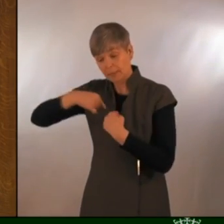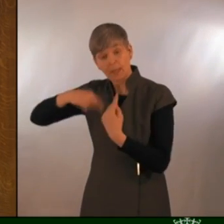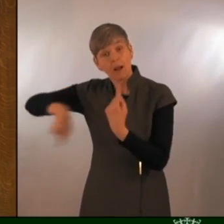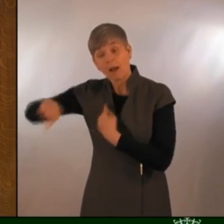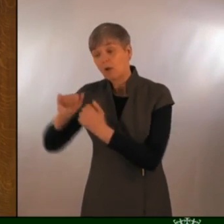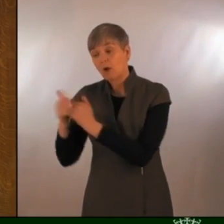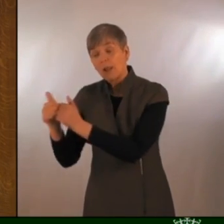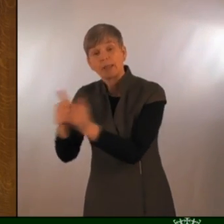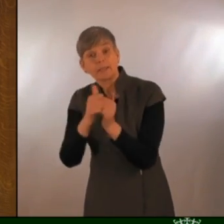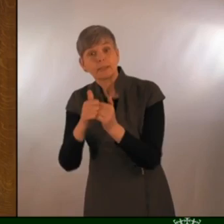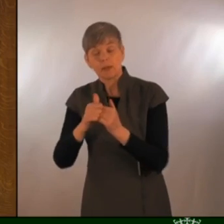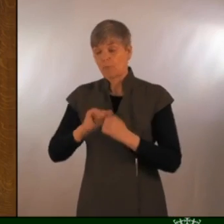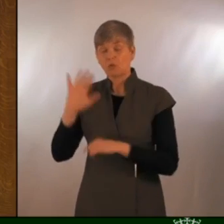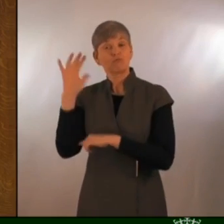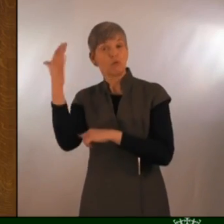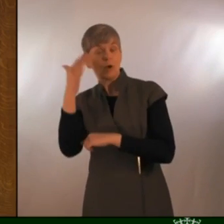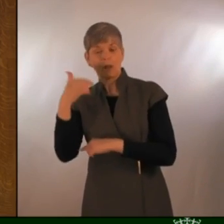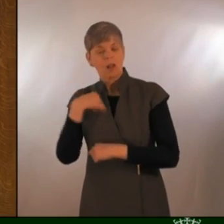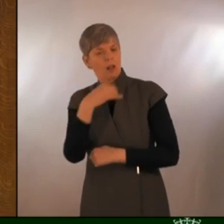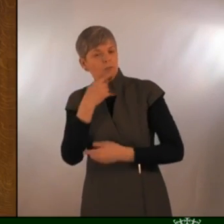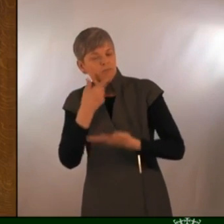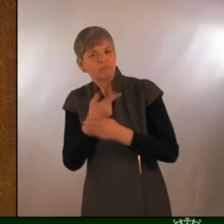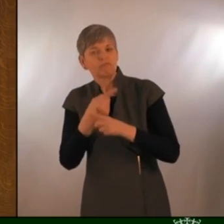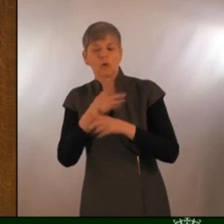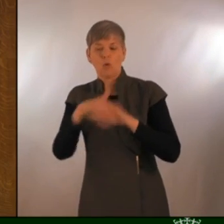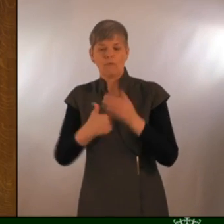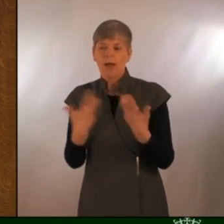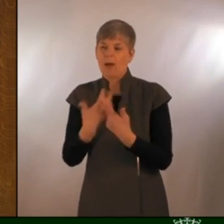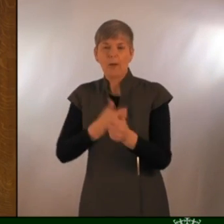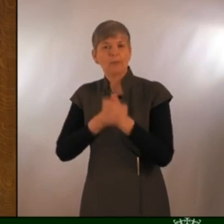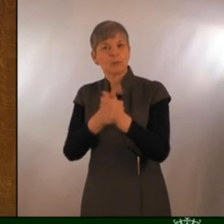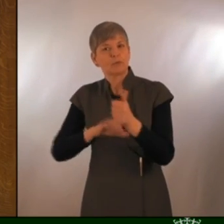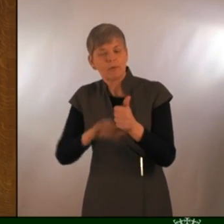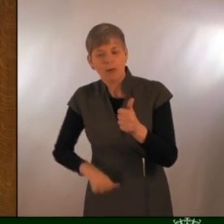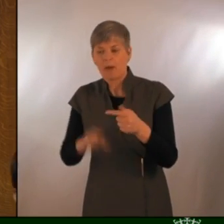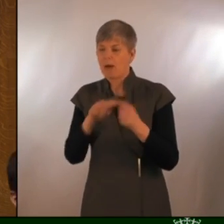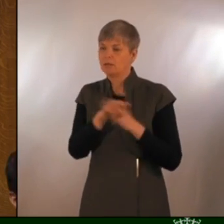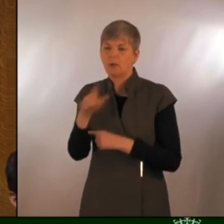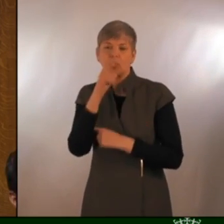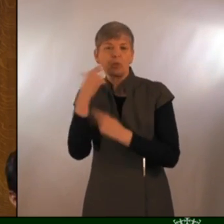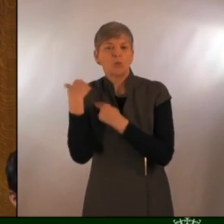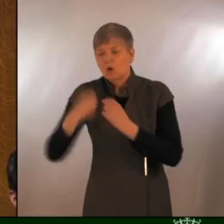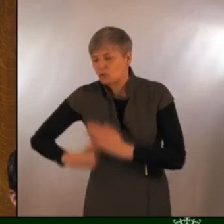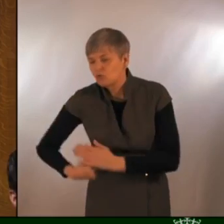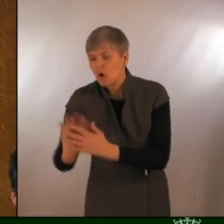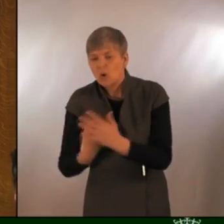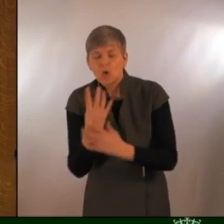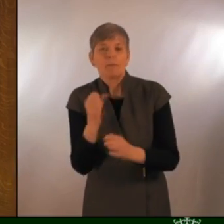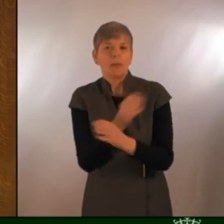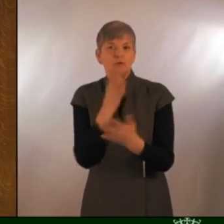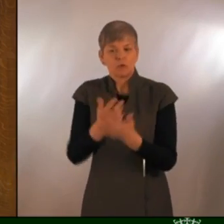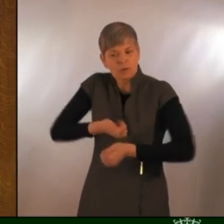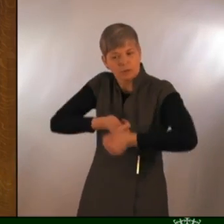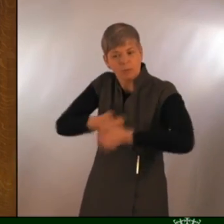discuss how to support farmers and growers in trade deals to provide them with more opportunity to produce even more food under